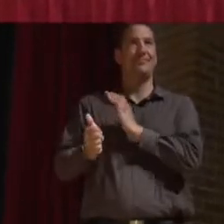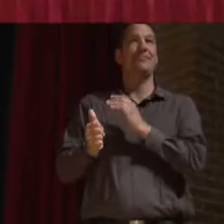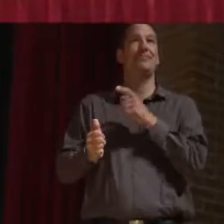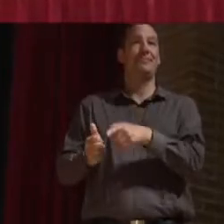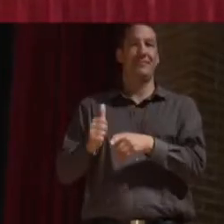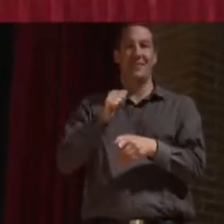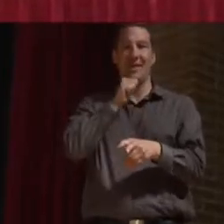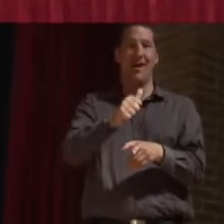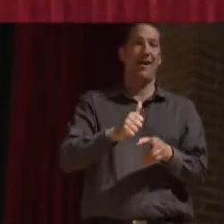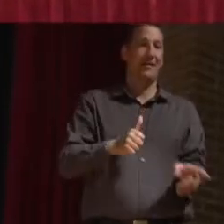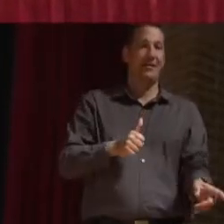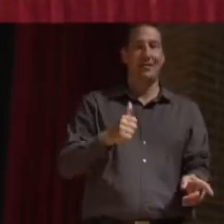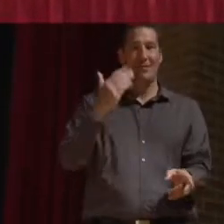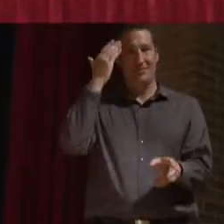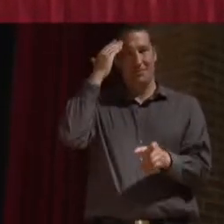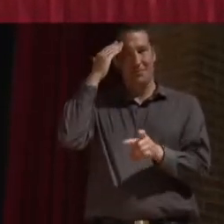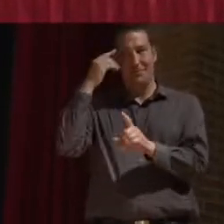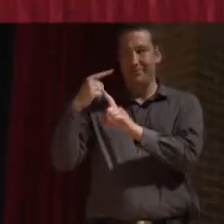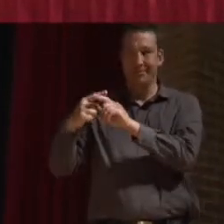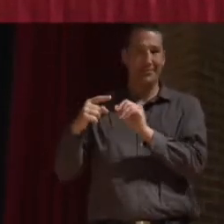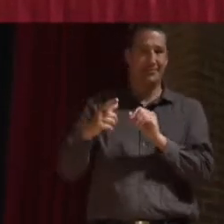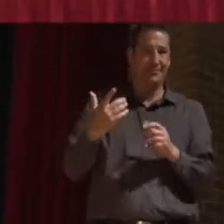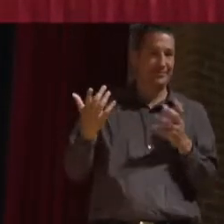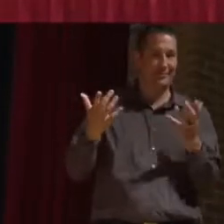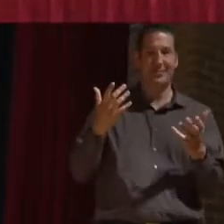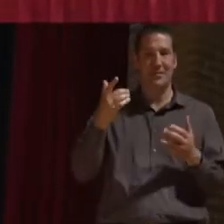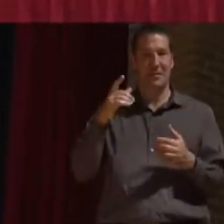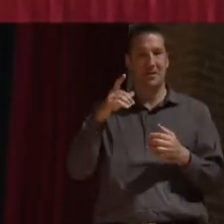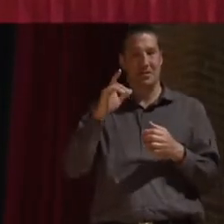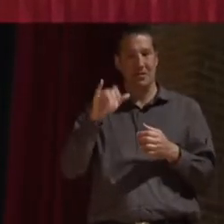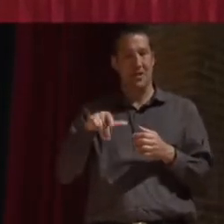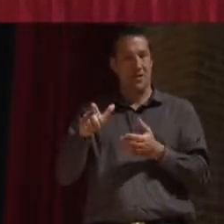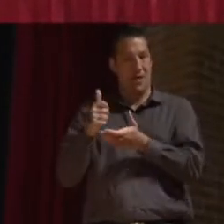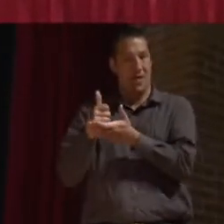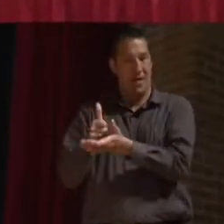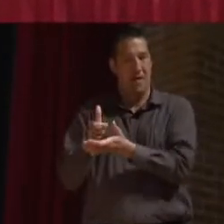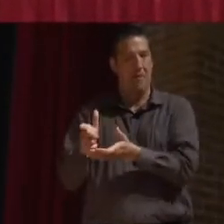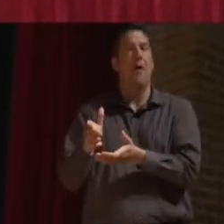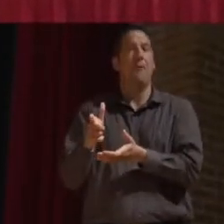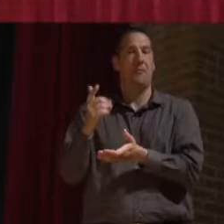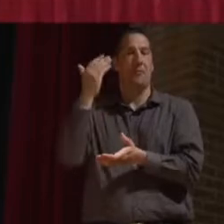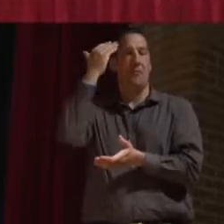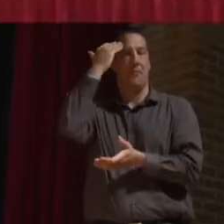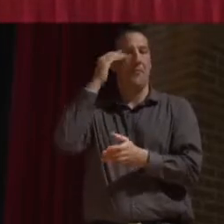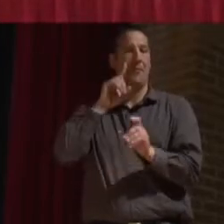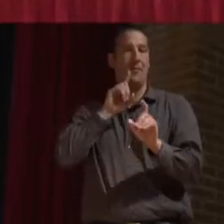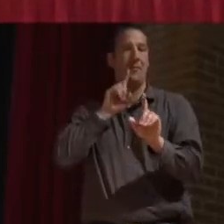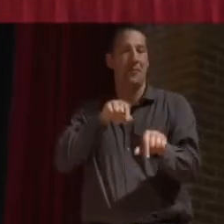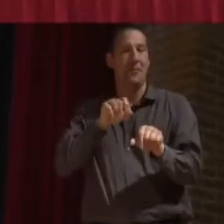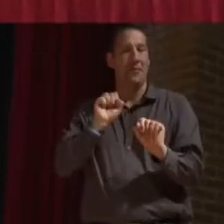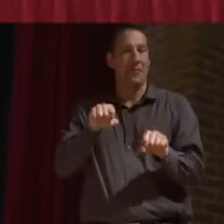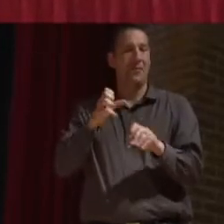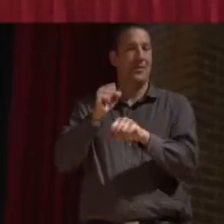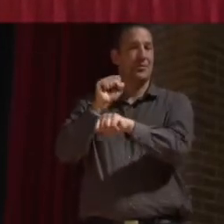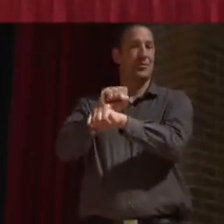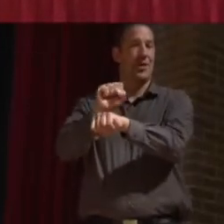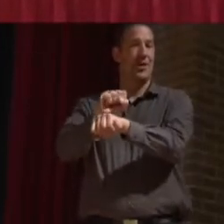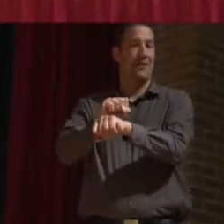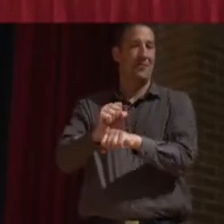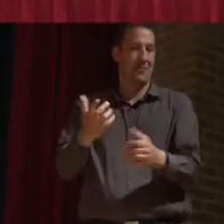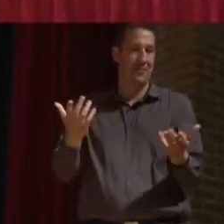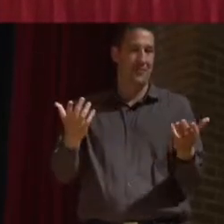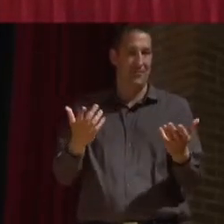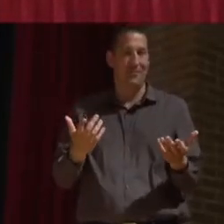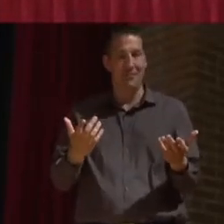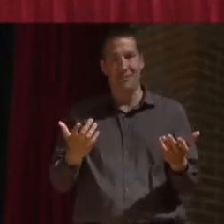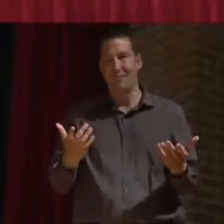way you kind of knew also too where to direct them if there was even opportunity for them to even work there, you know, like you can see where they were